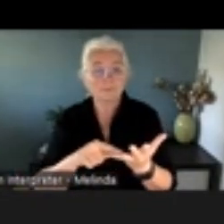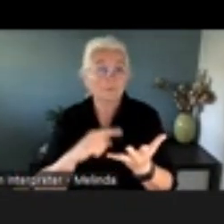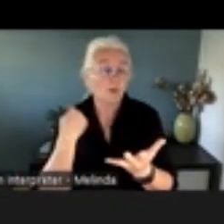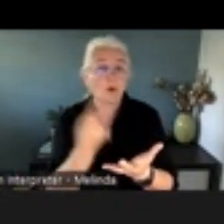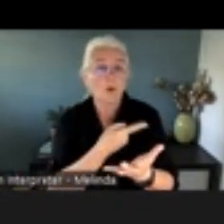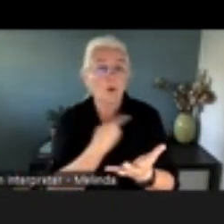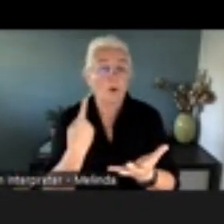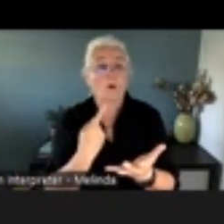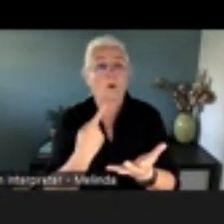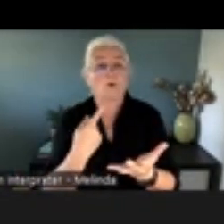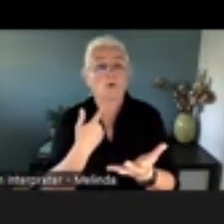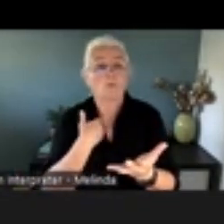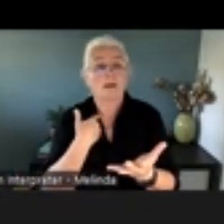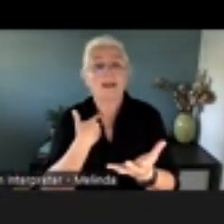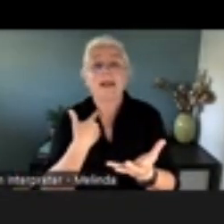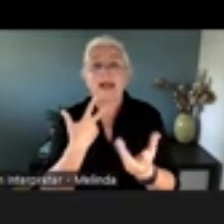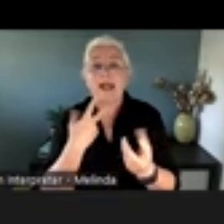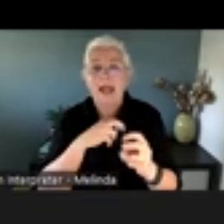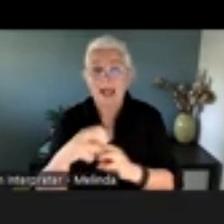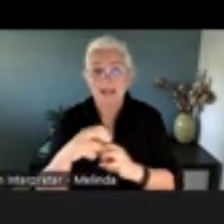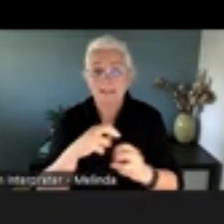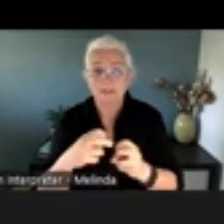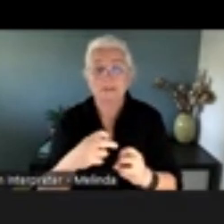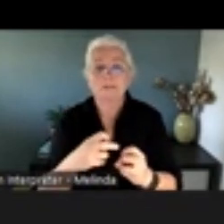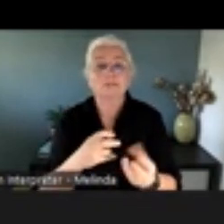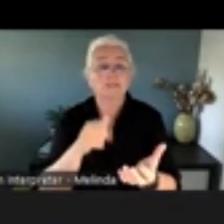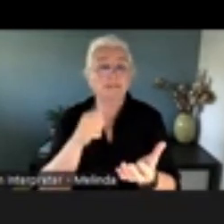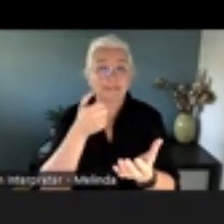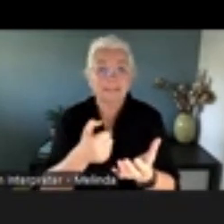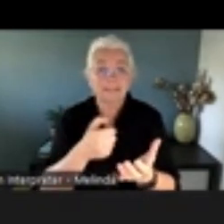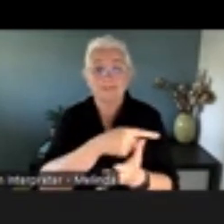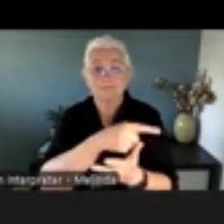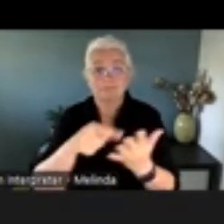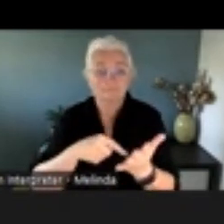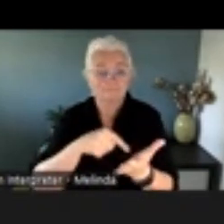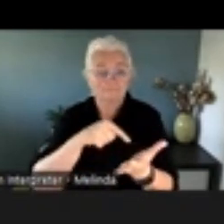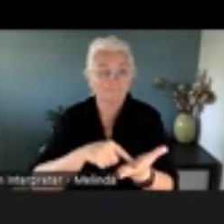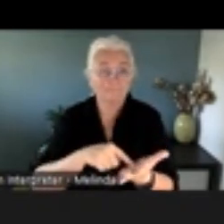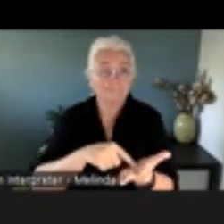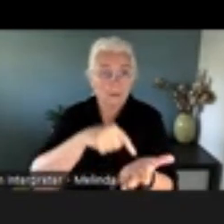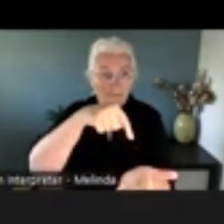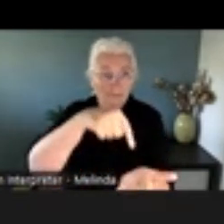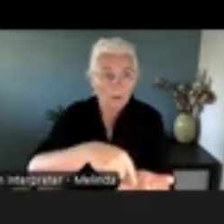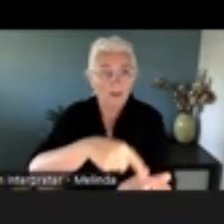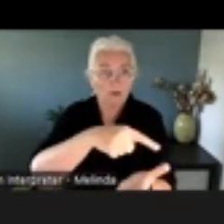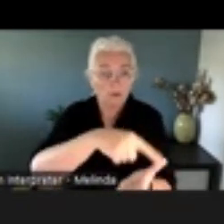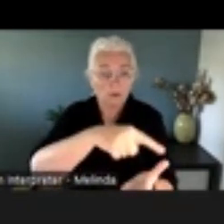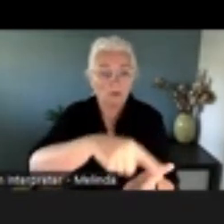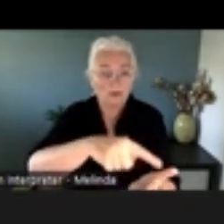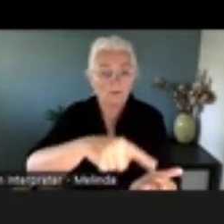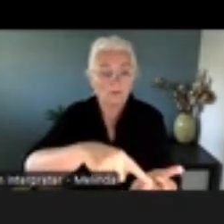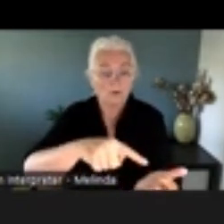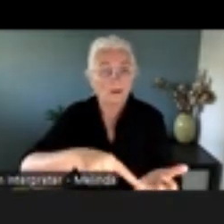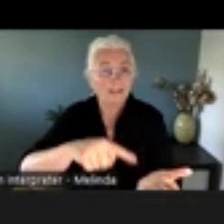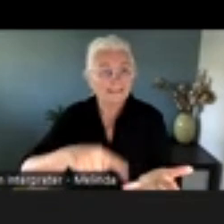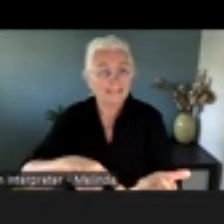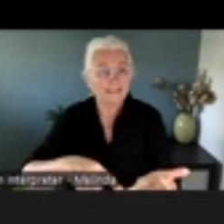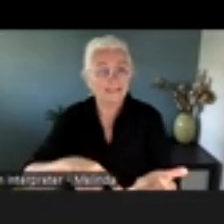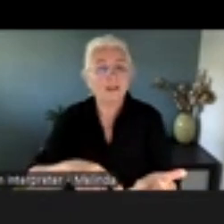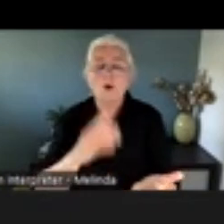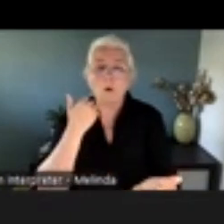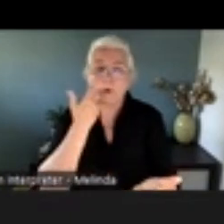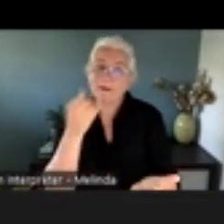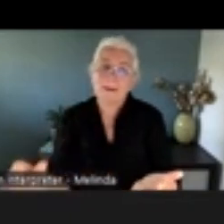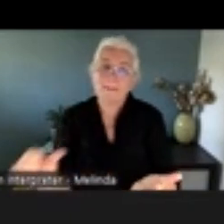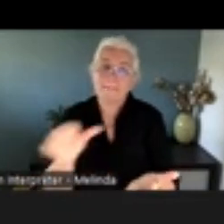take to meet the needs of each of the 6 key parts of the iStart tool, which I'm going to discuss in a minute, should always relate